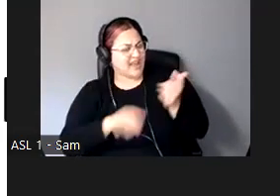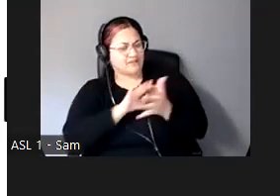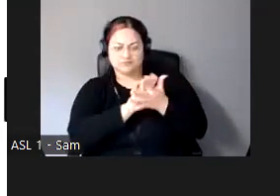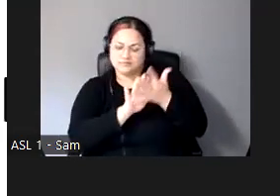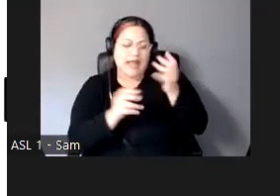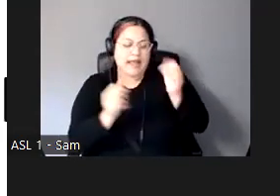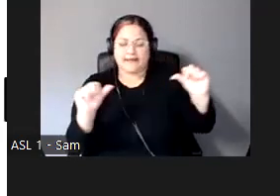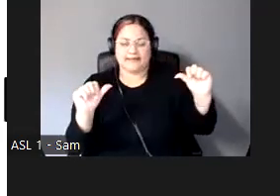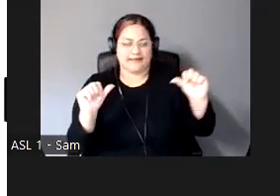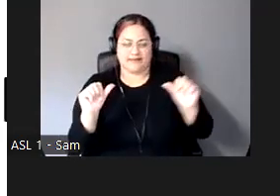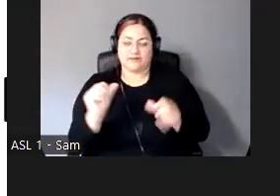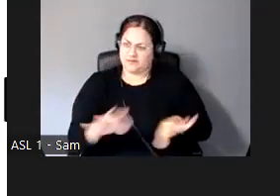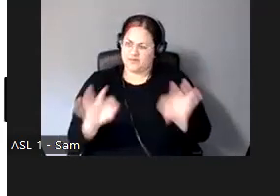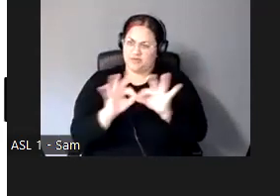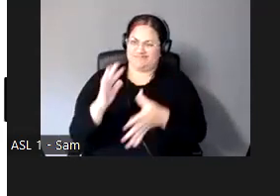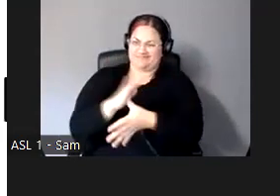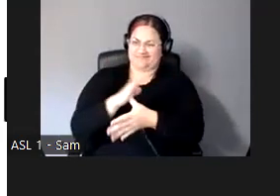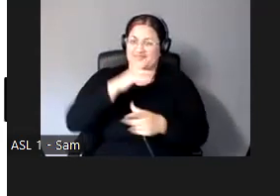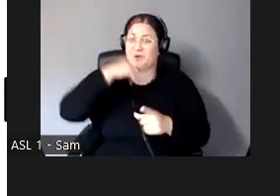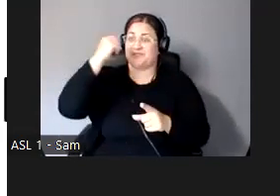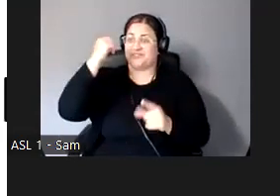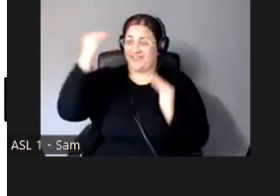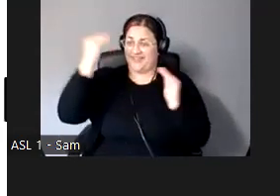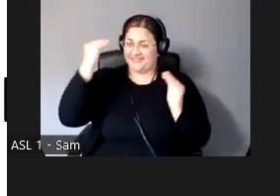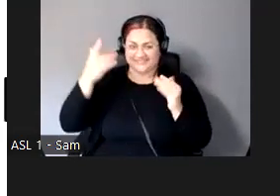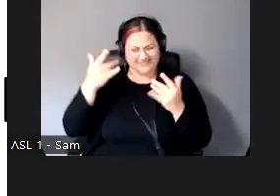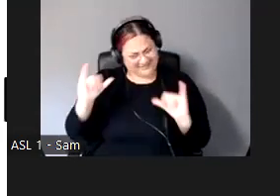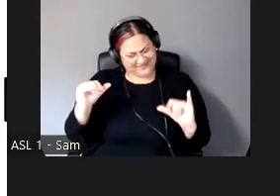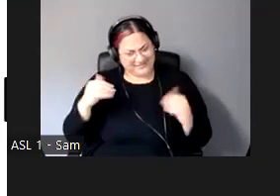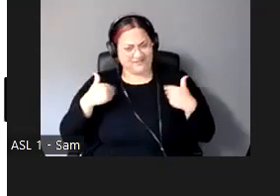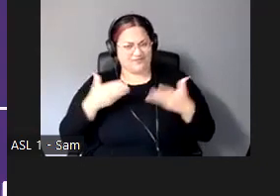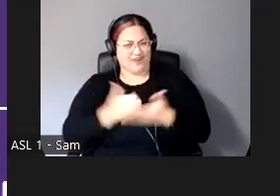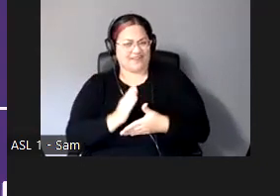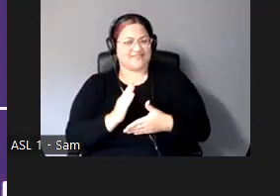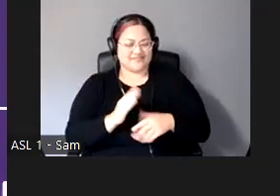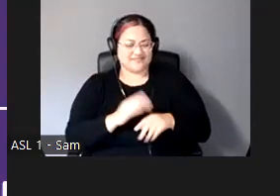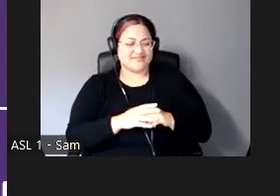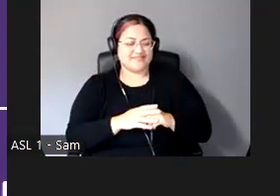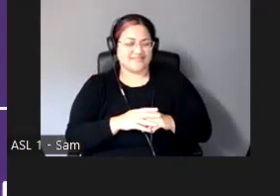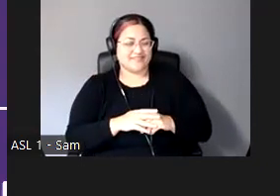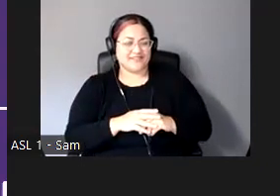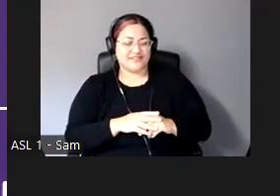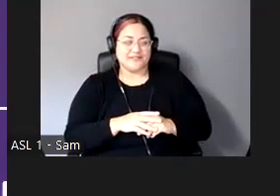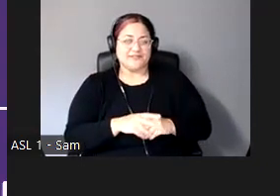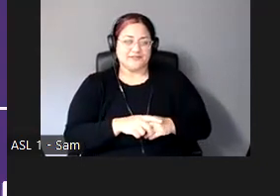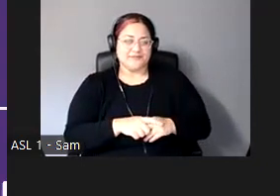are extremely important in the rights of older adults. And when we're talking about rights,